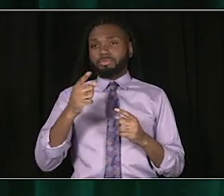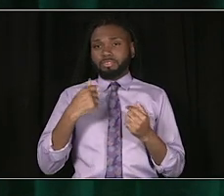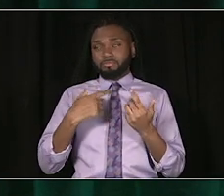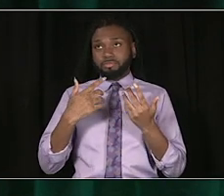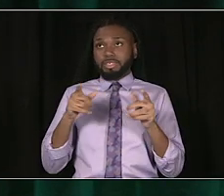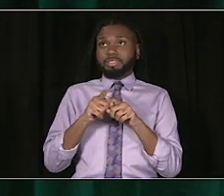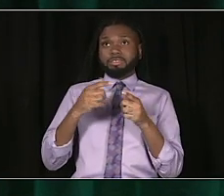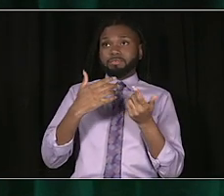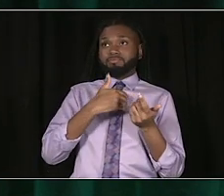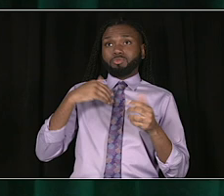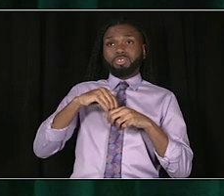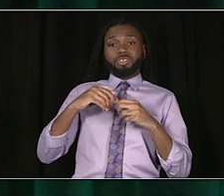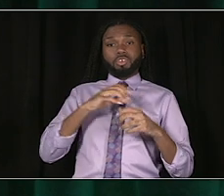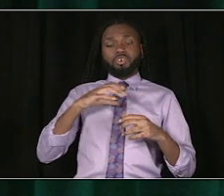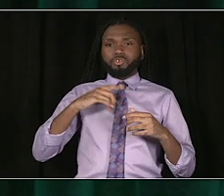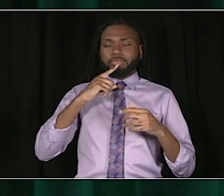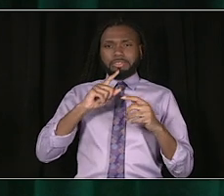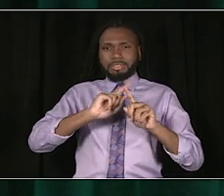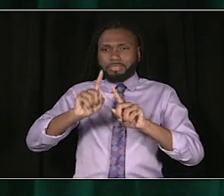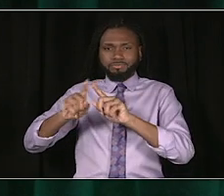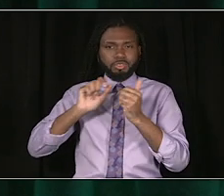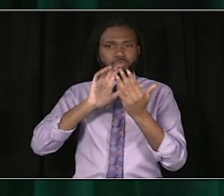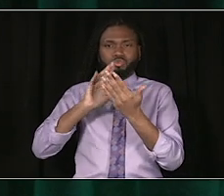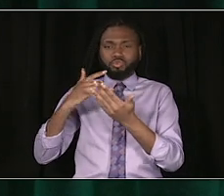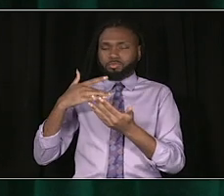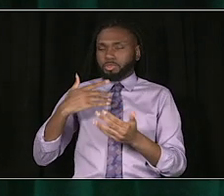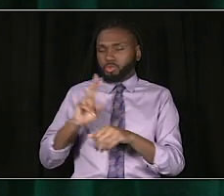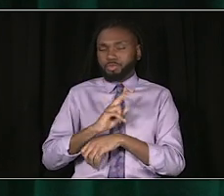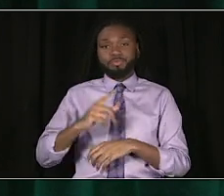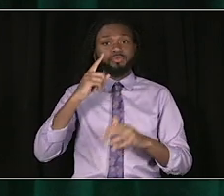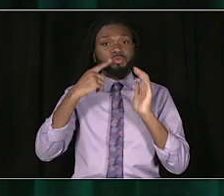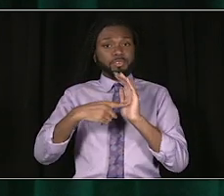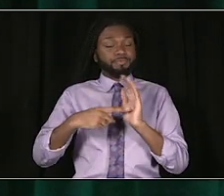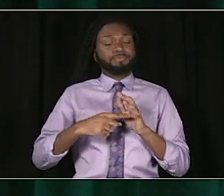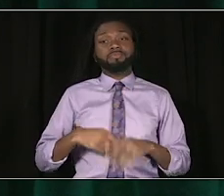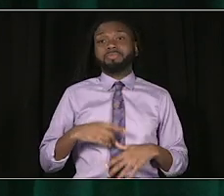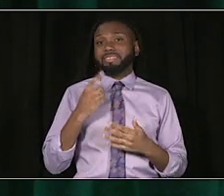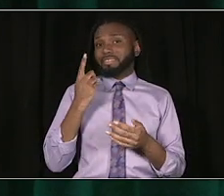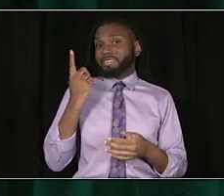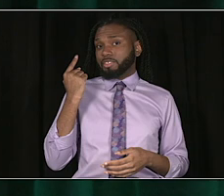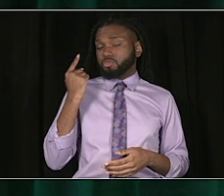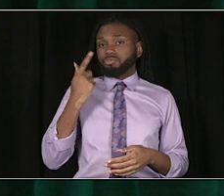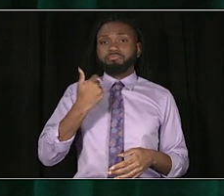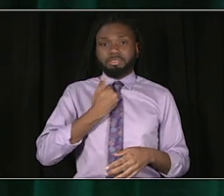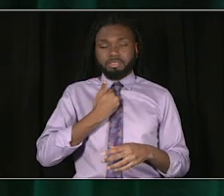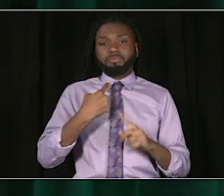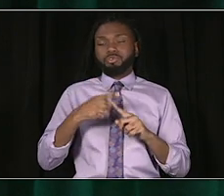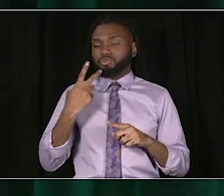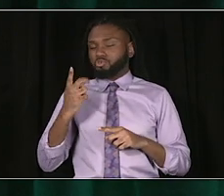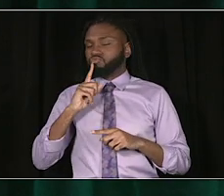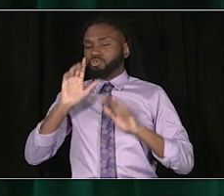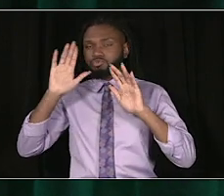think, as a member of Congress that you try to do that. And I'll give you a couple of examples. Last year, myself and two really